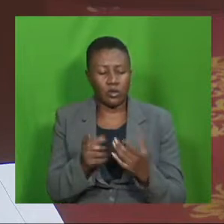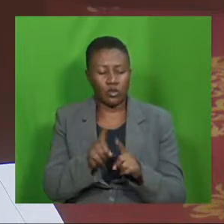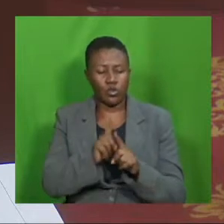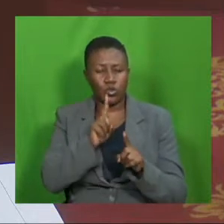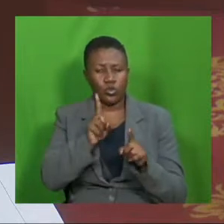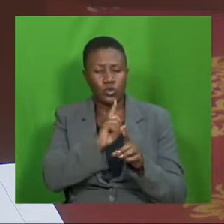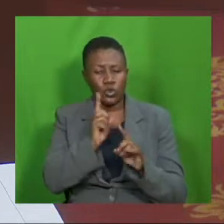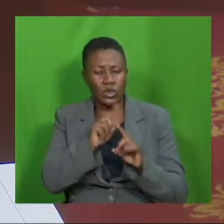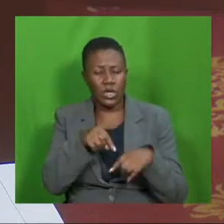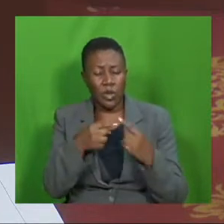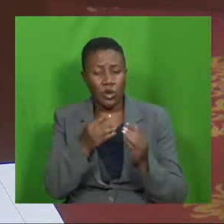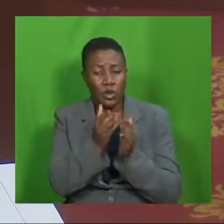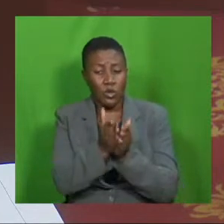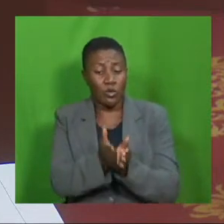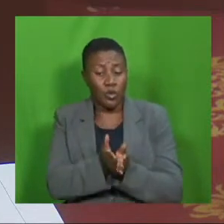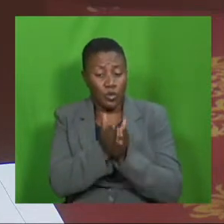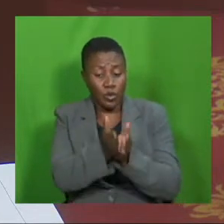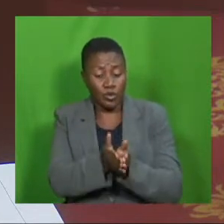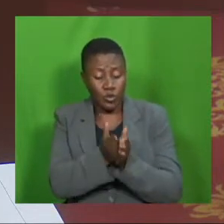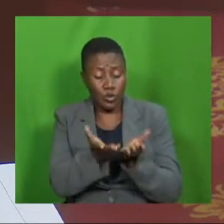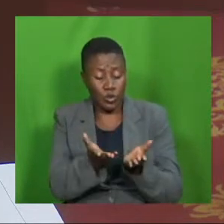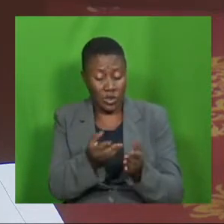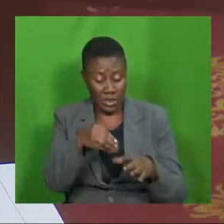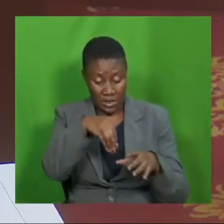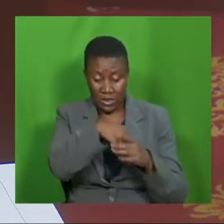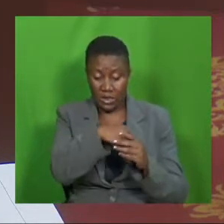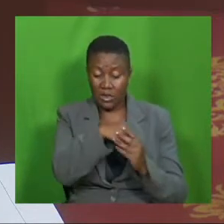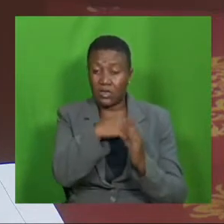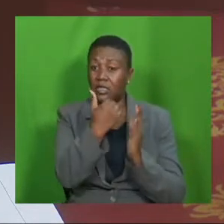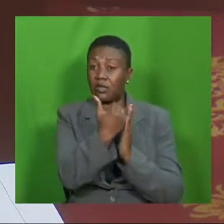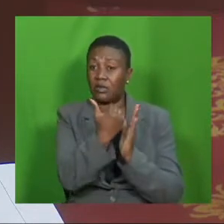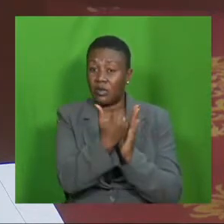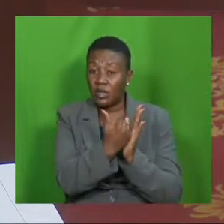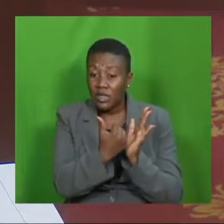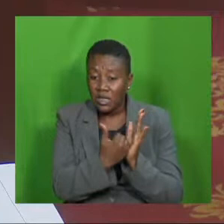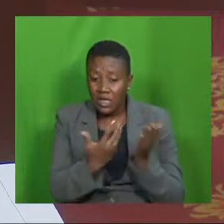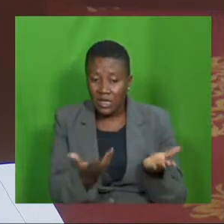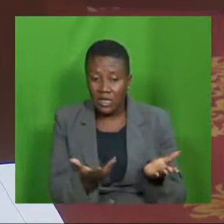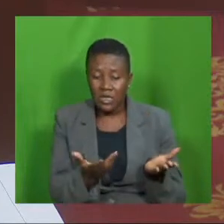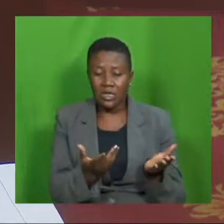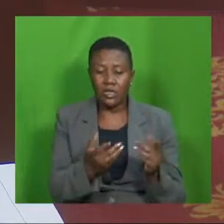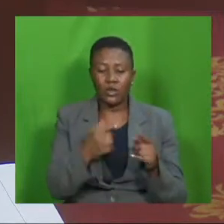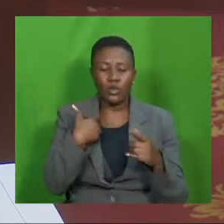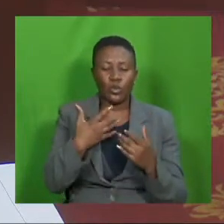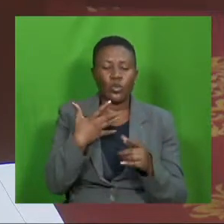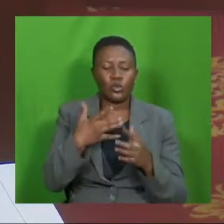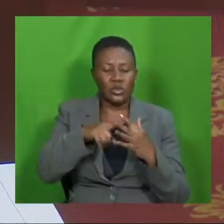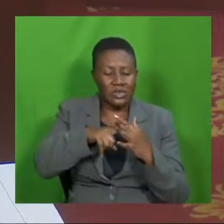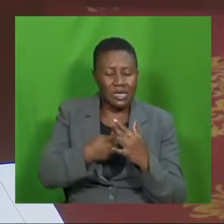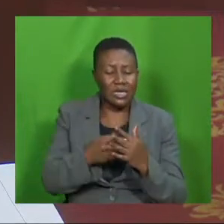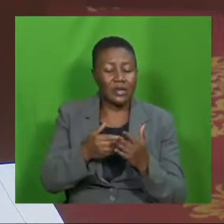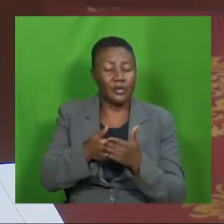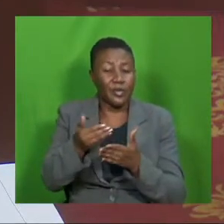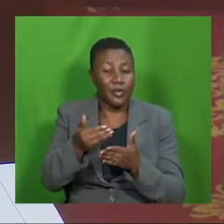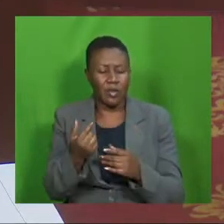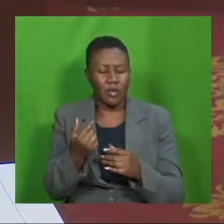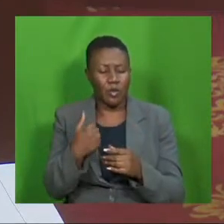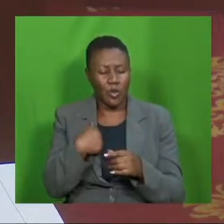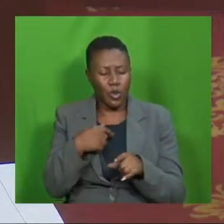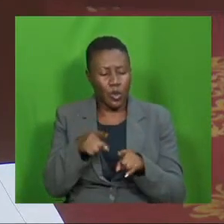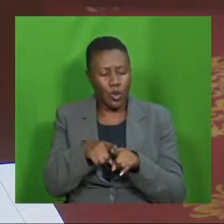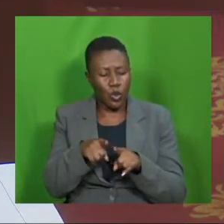boats, it was in the budget, so procurement is yet to begin. And I